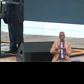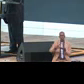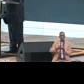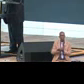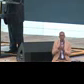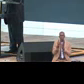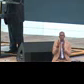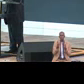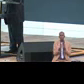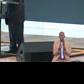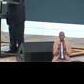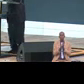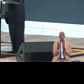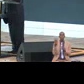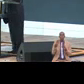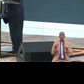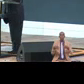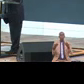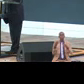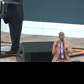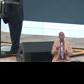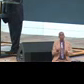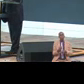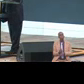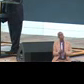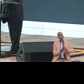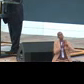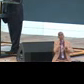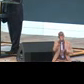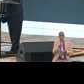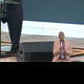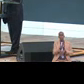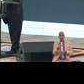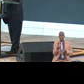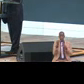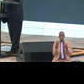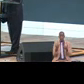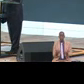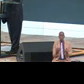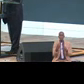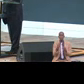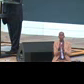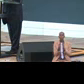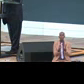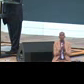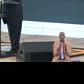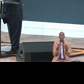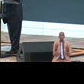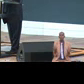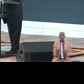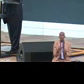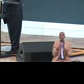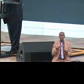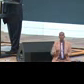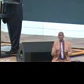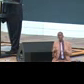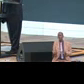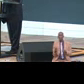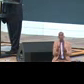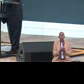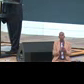And it was given at Calvary. And now the law of sin and